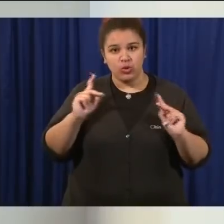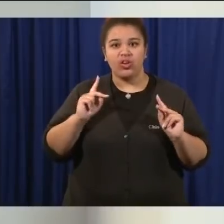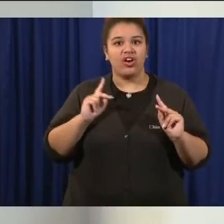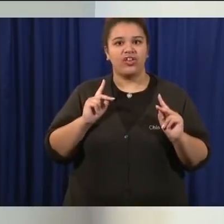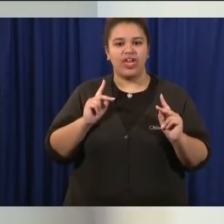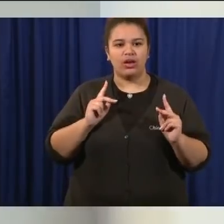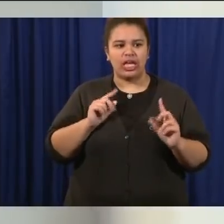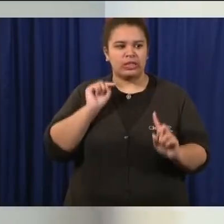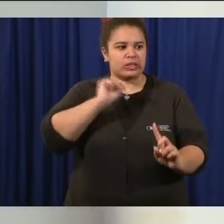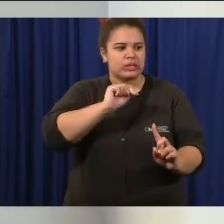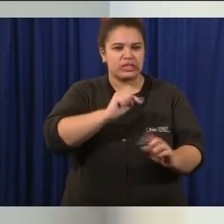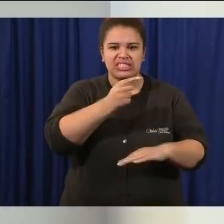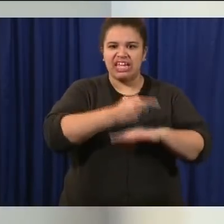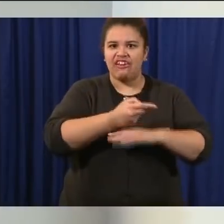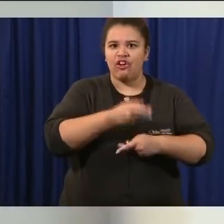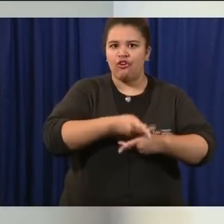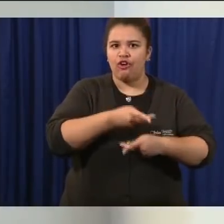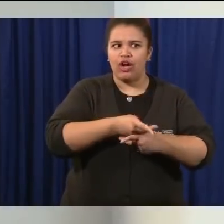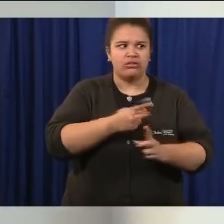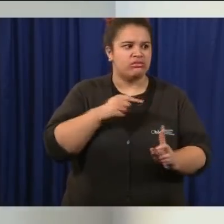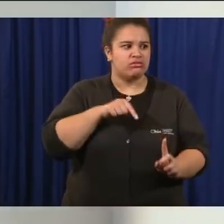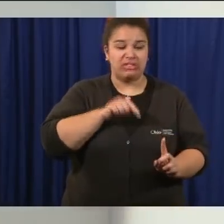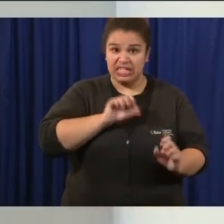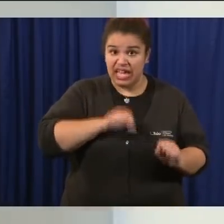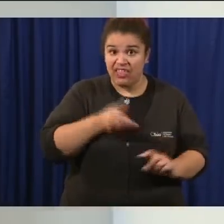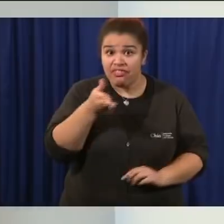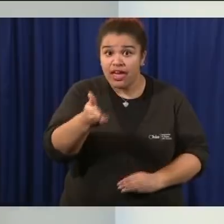not schools can be used for their